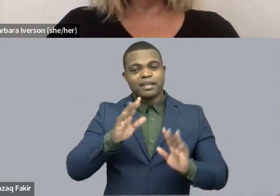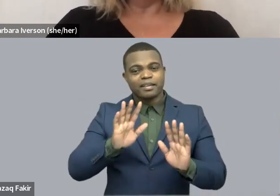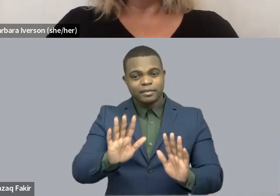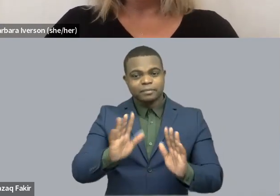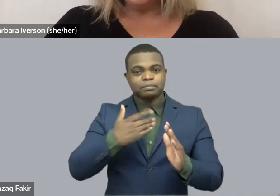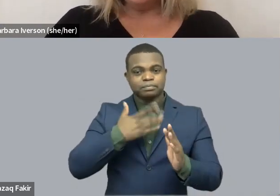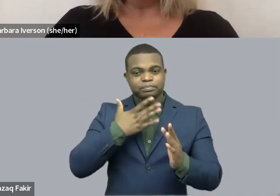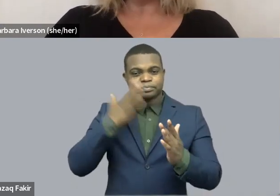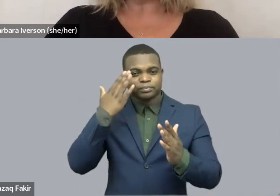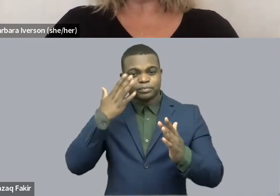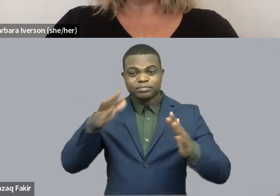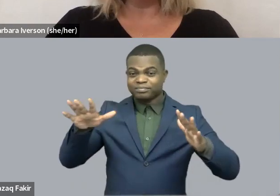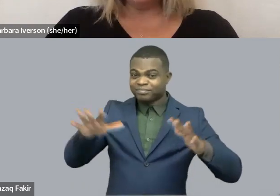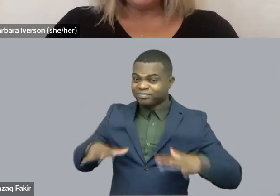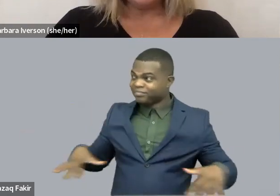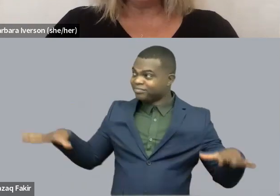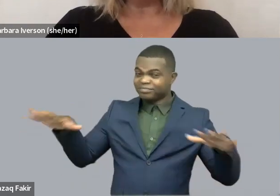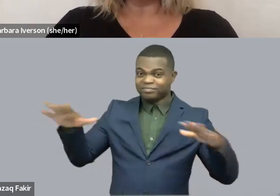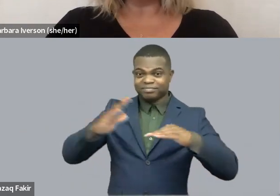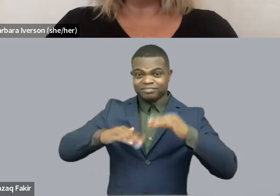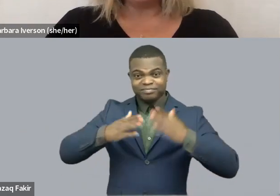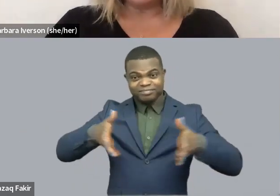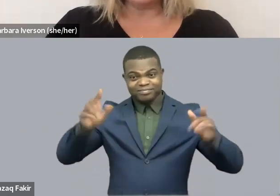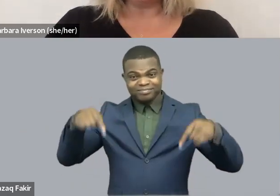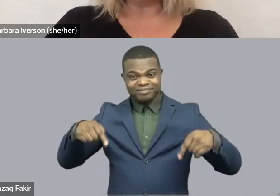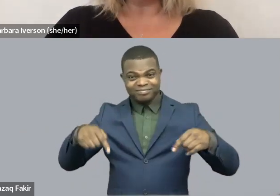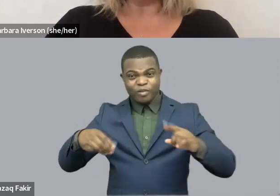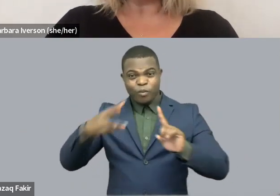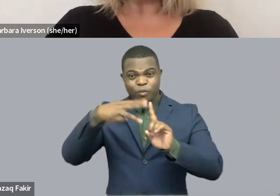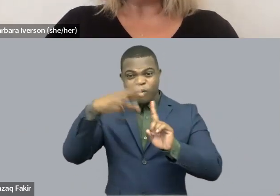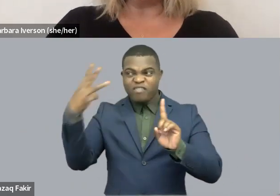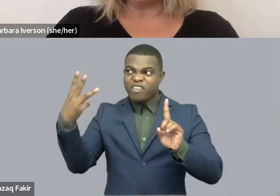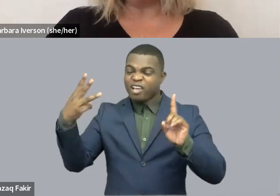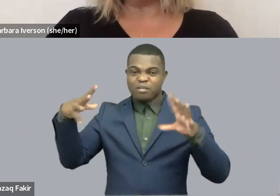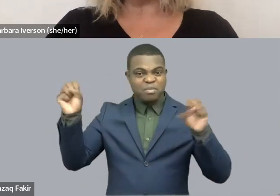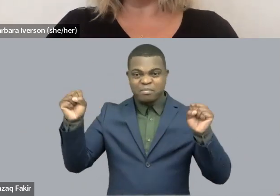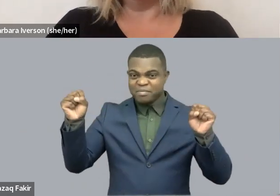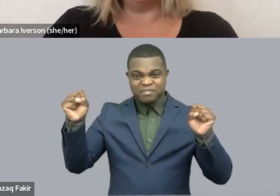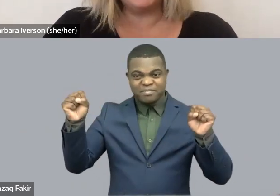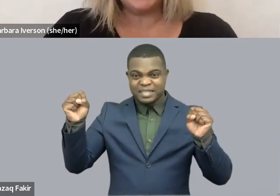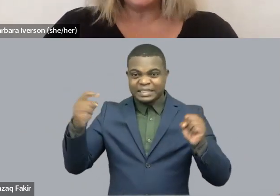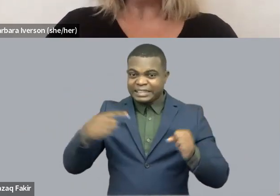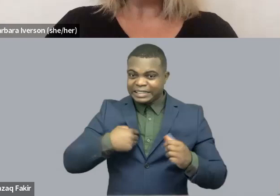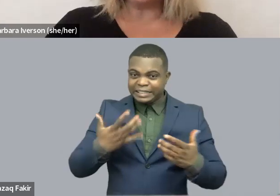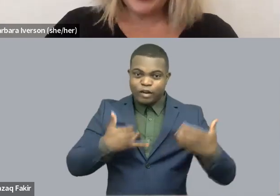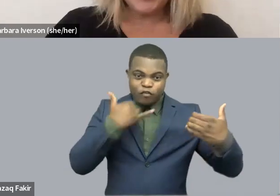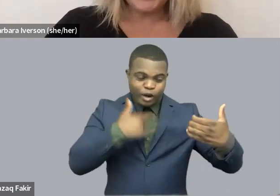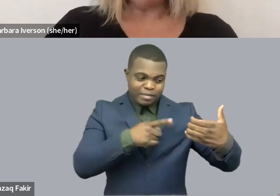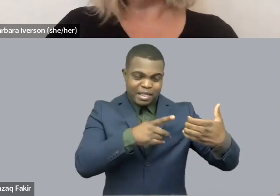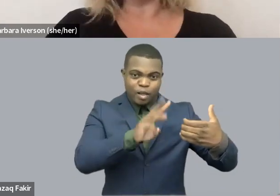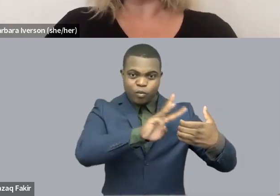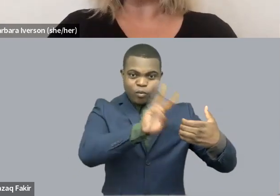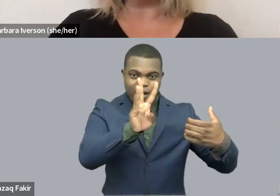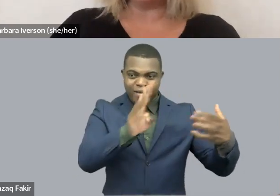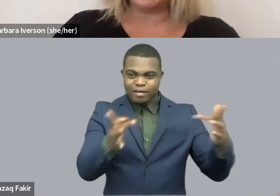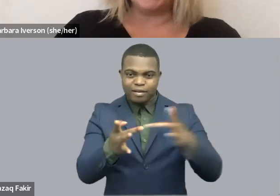So let's hope, fingers crossed. Also in Geneva is happening. Anyway, so. Oh my goodness. Well, yes. We're glad that you're